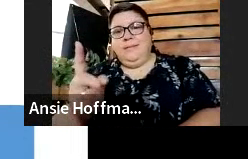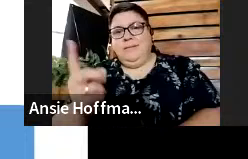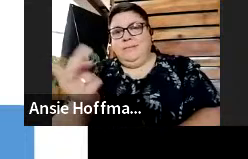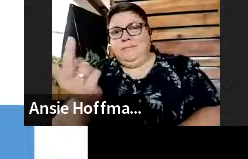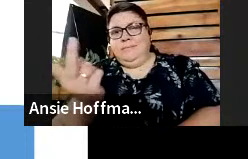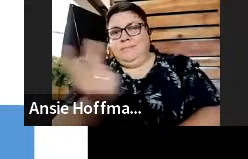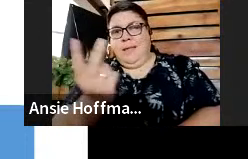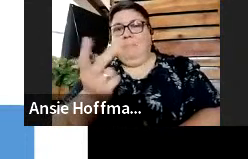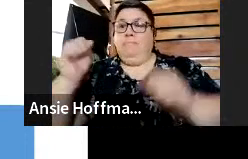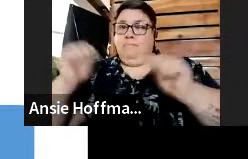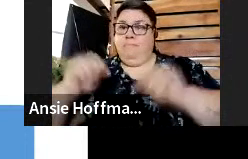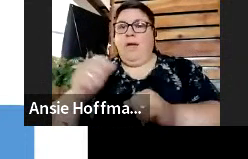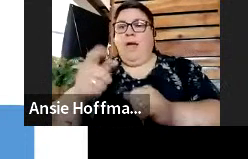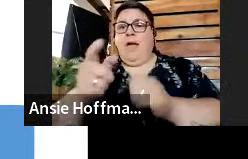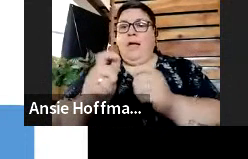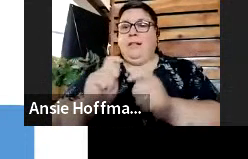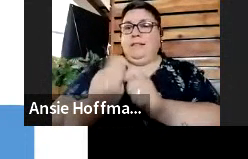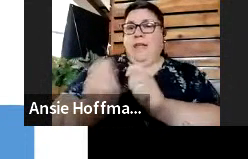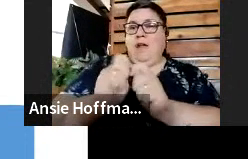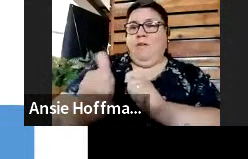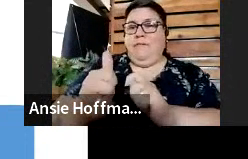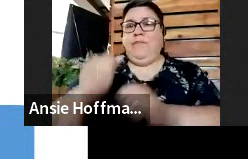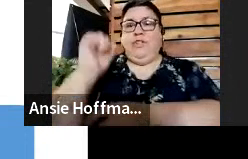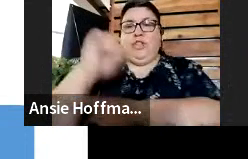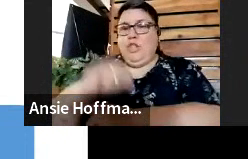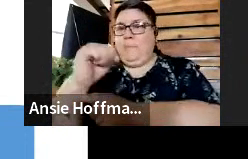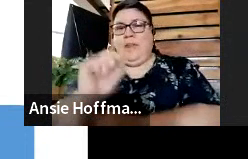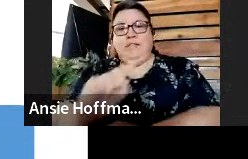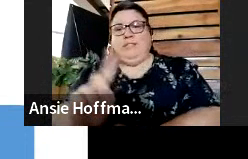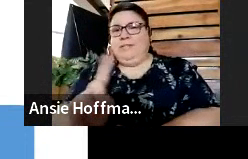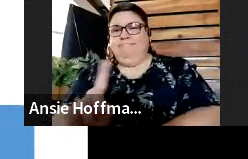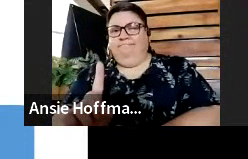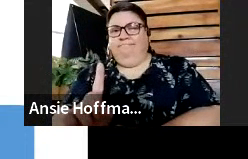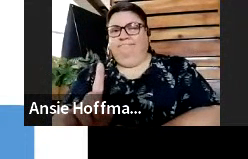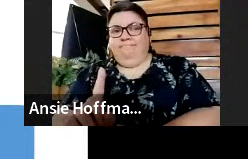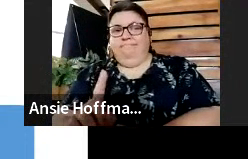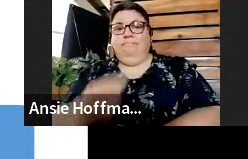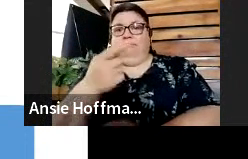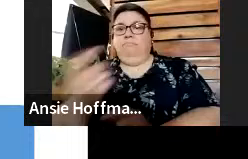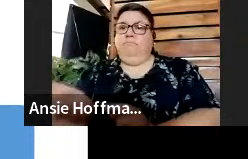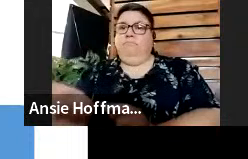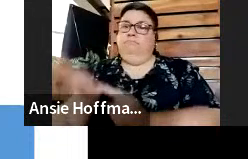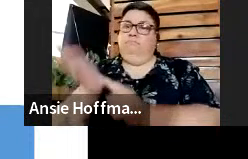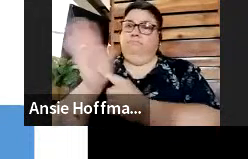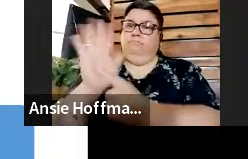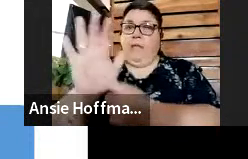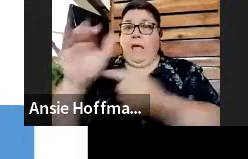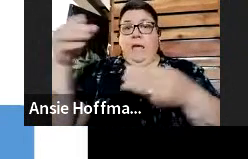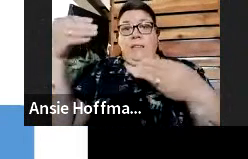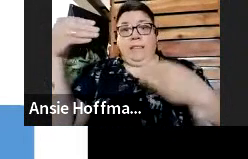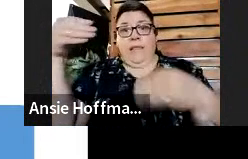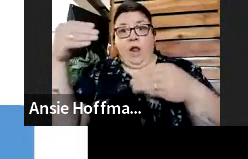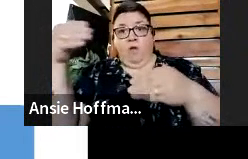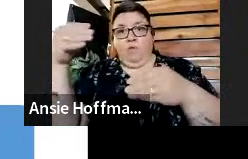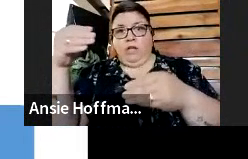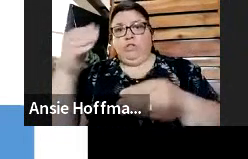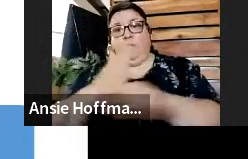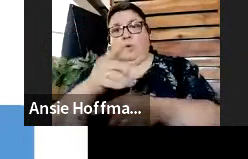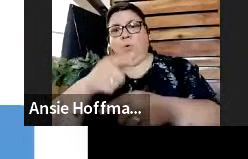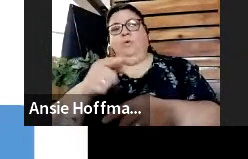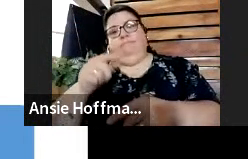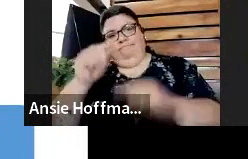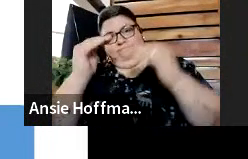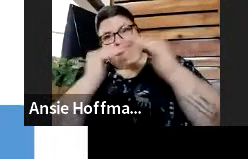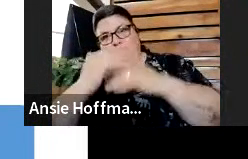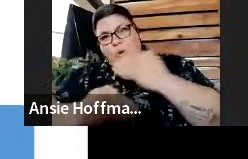determination. Goods are classified as presented during the declaration process. Once a tariff determination